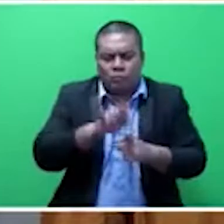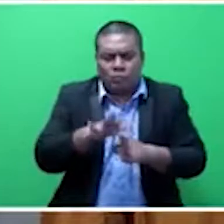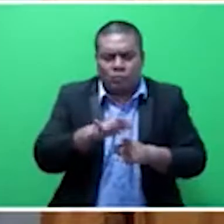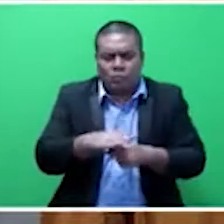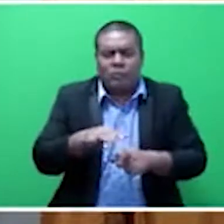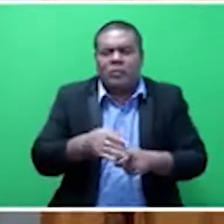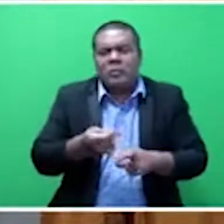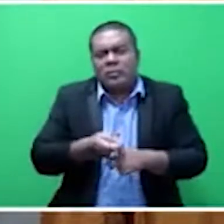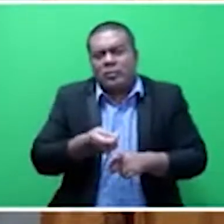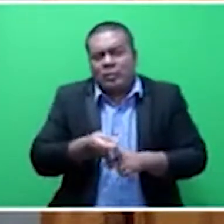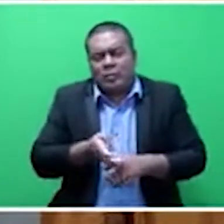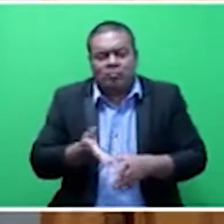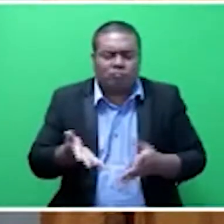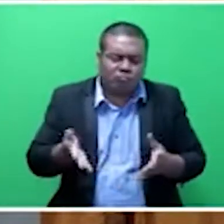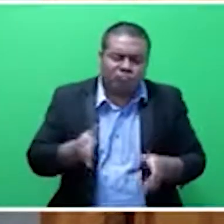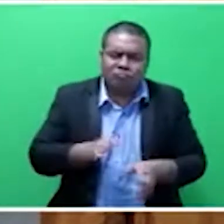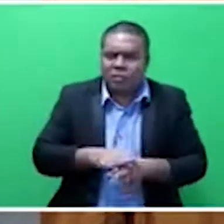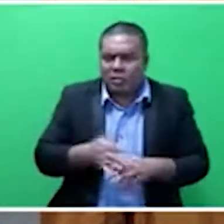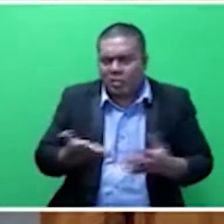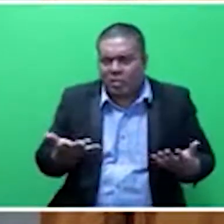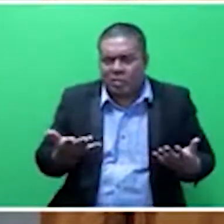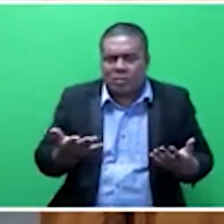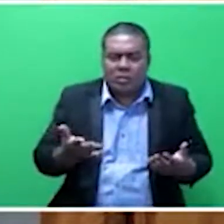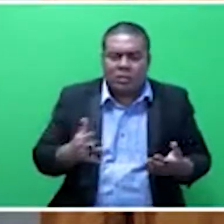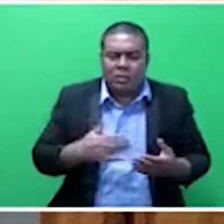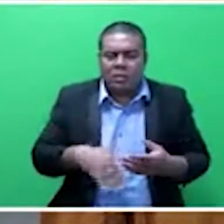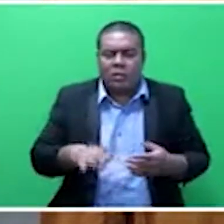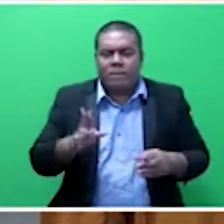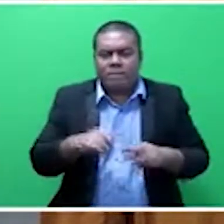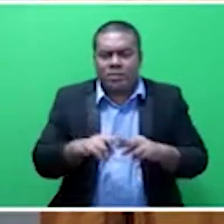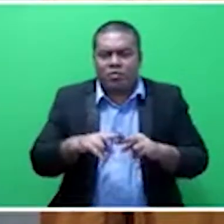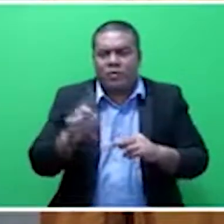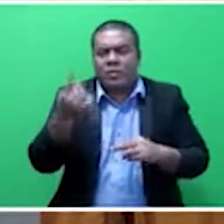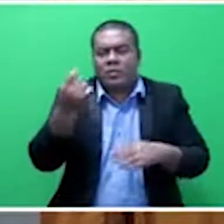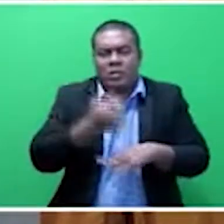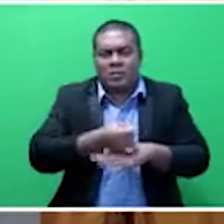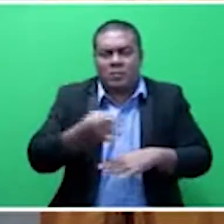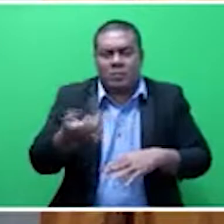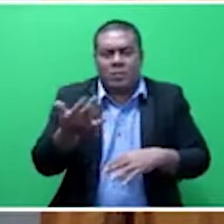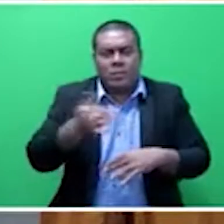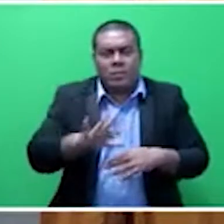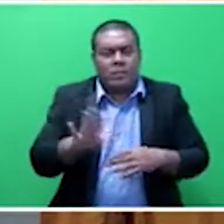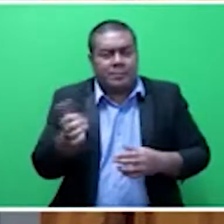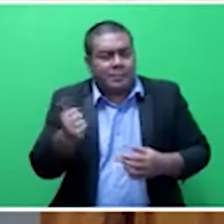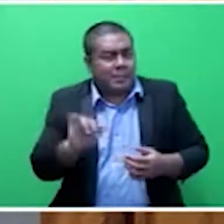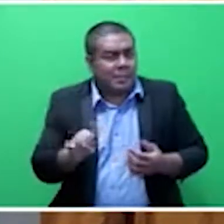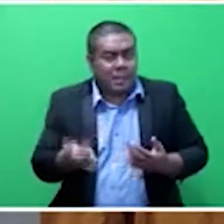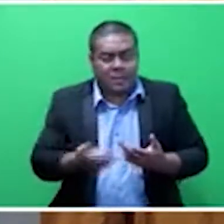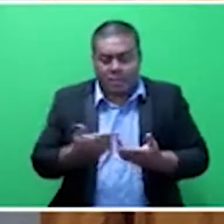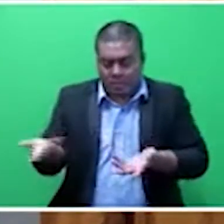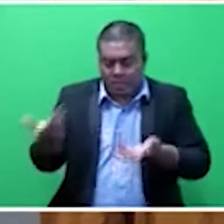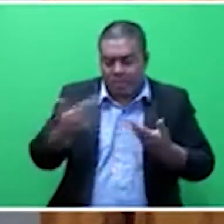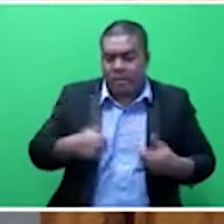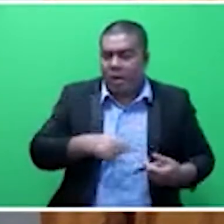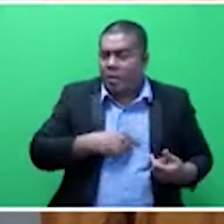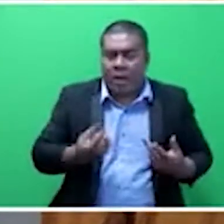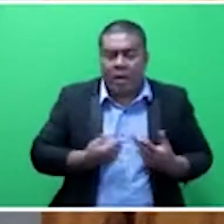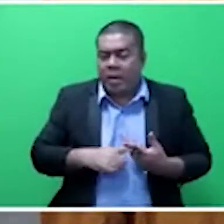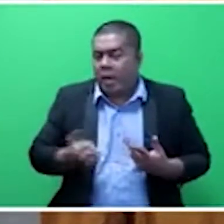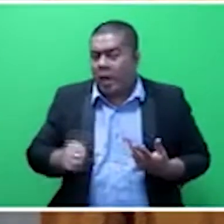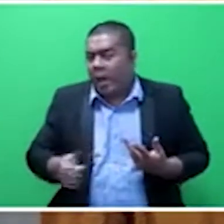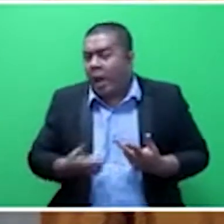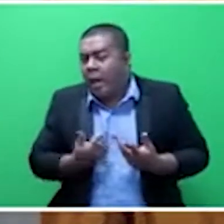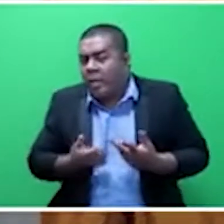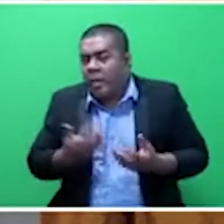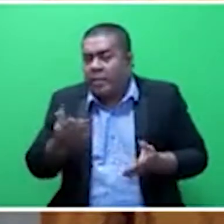criticism. Has NFP or any opposition members provided with any alternative budget? And